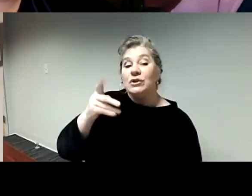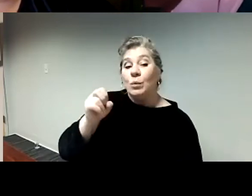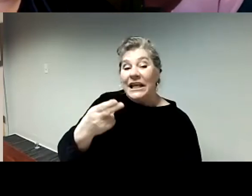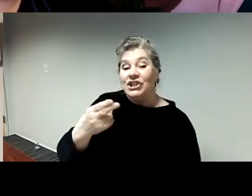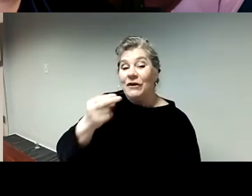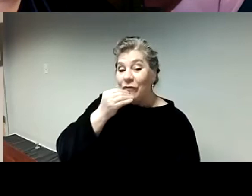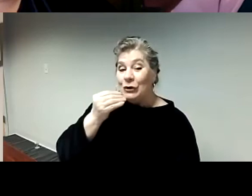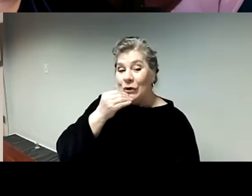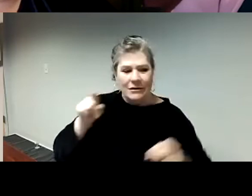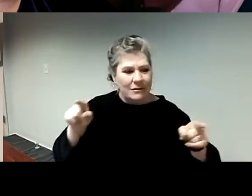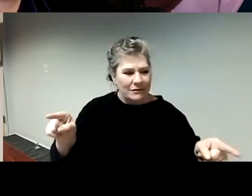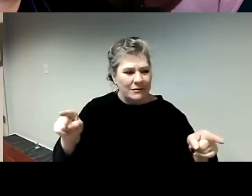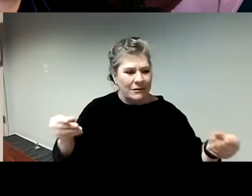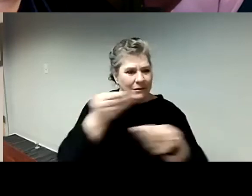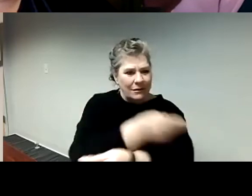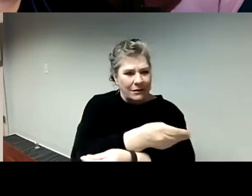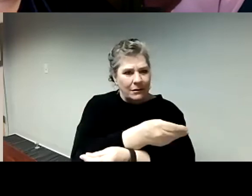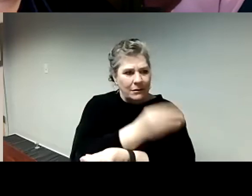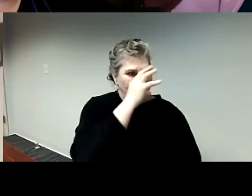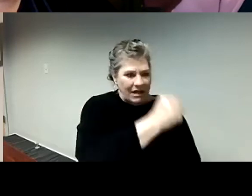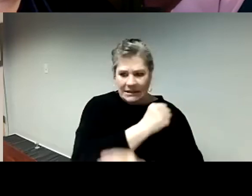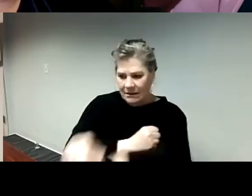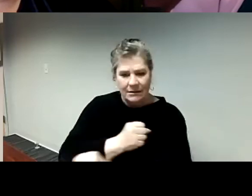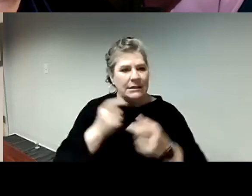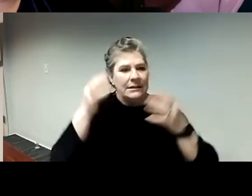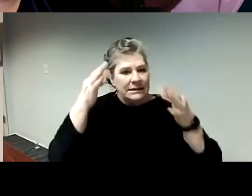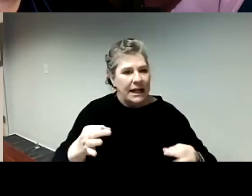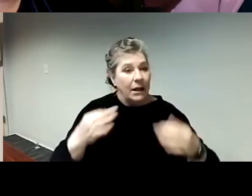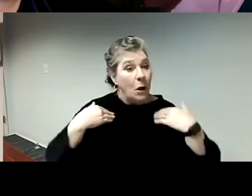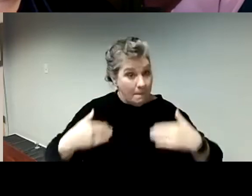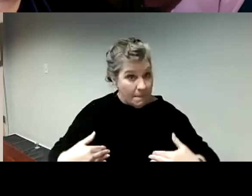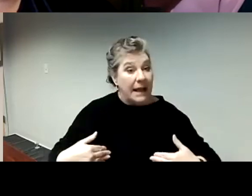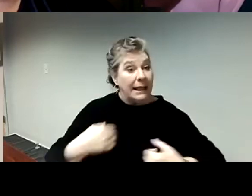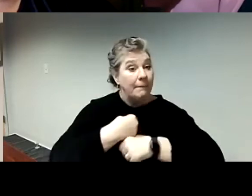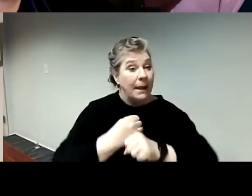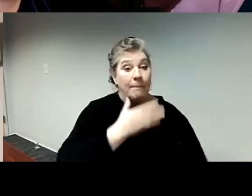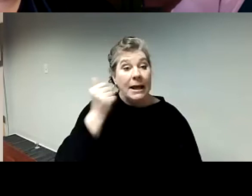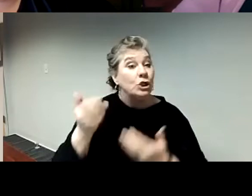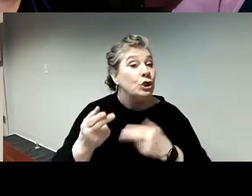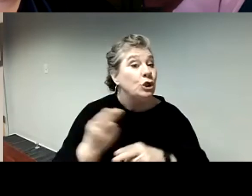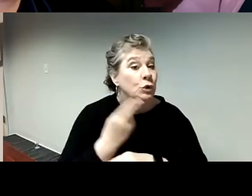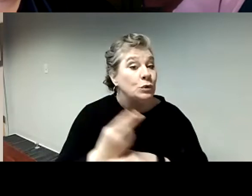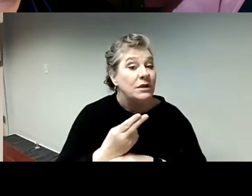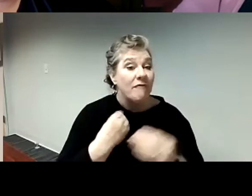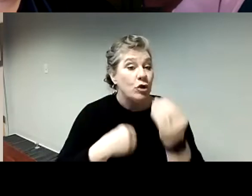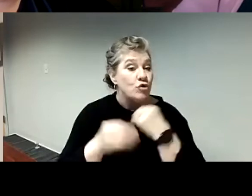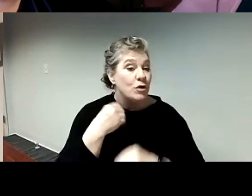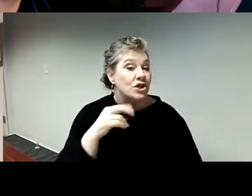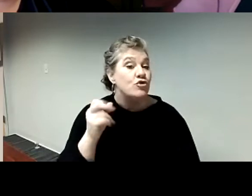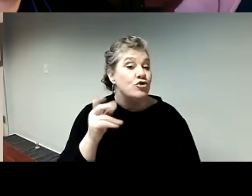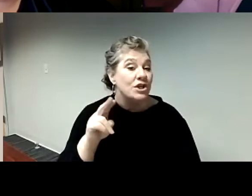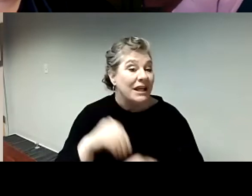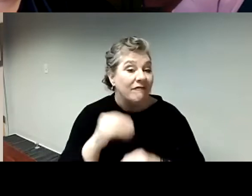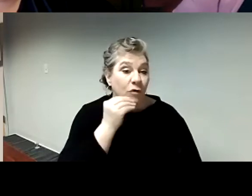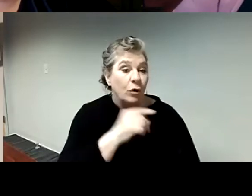they actually fascinatingly determined that your body can make better use of the nutrition in food when